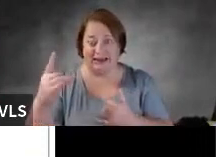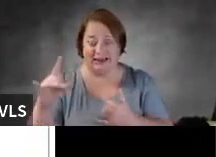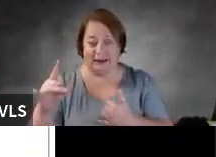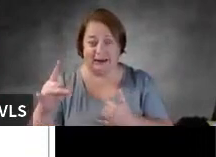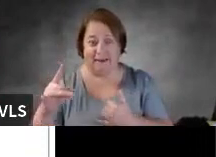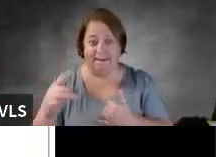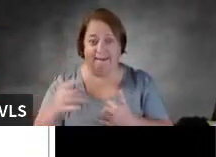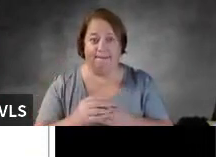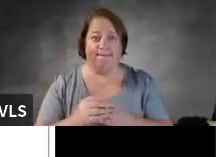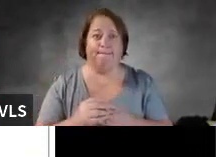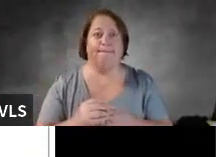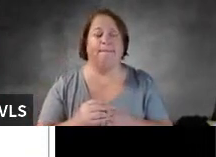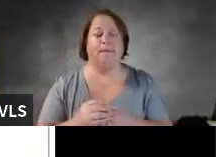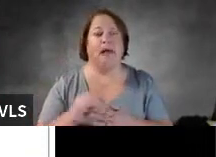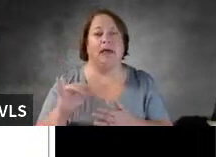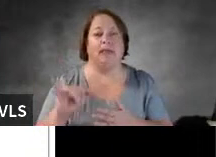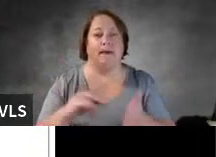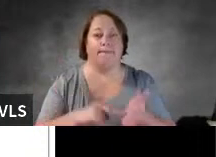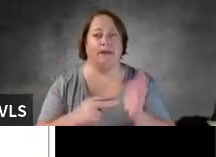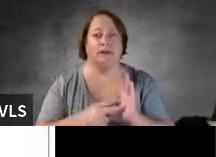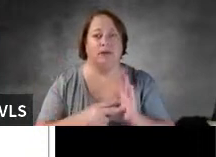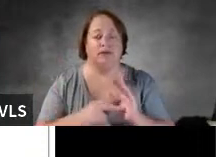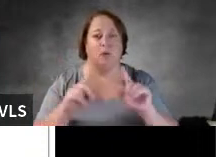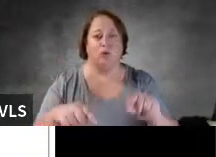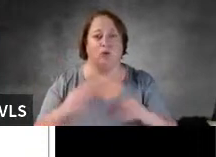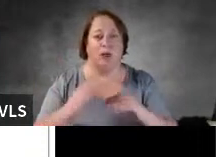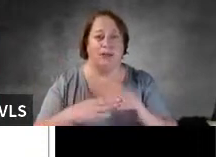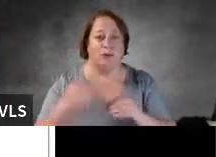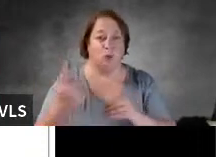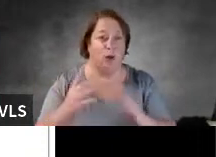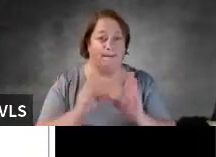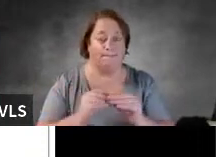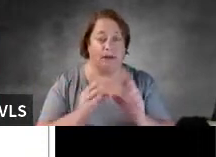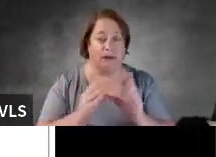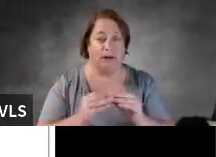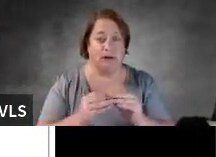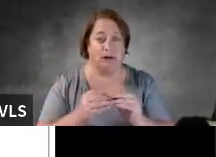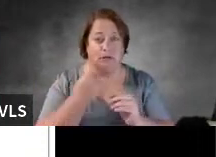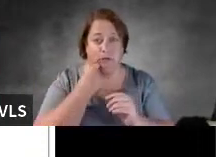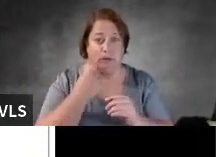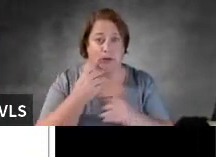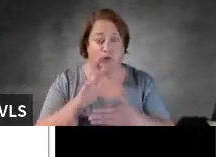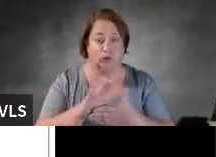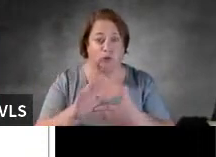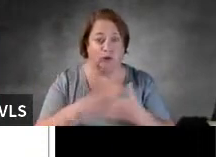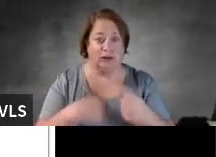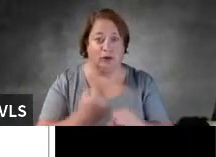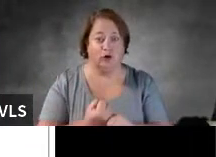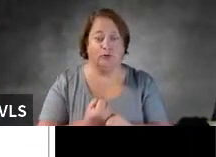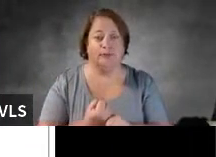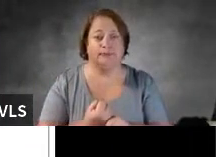actively being that they attended at least one meeting over the last school year. So